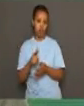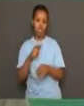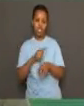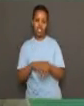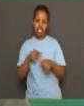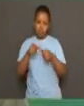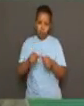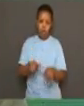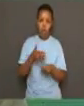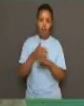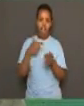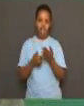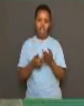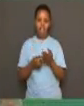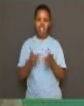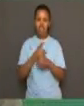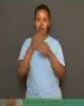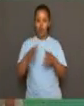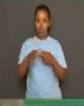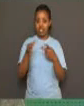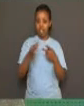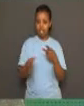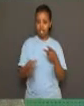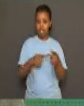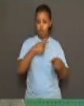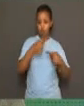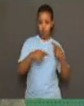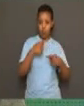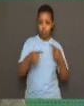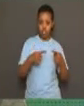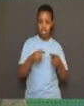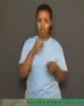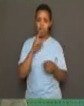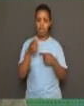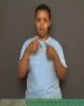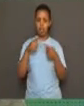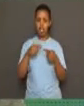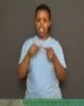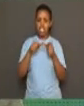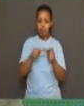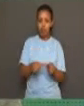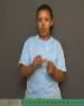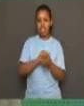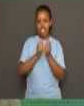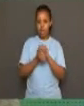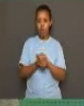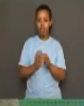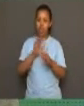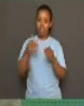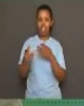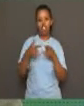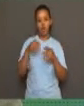time, this process of natural selection creates lasting changes in the